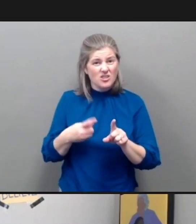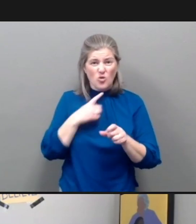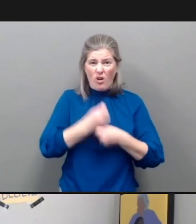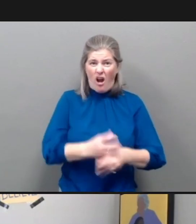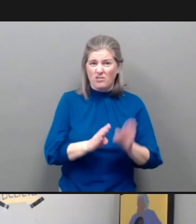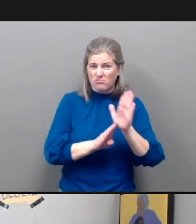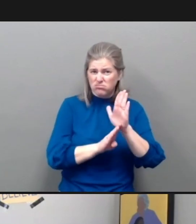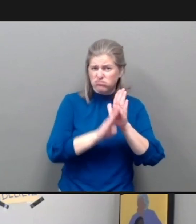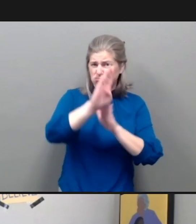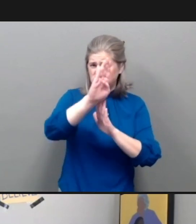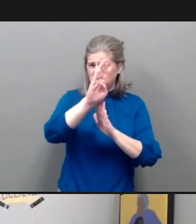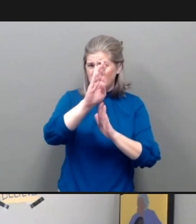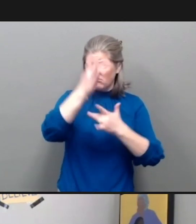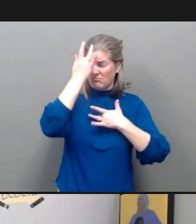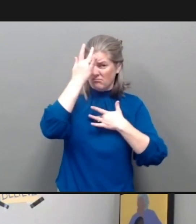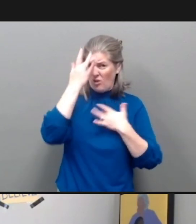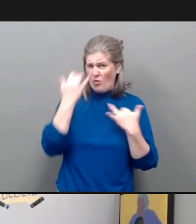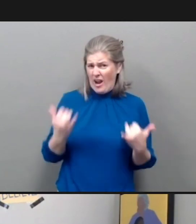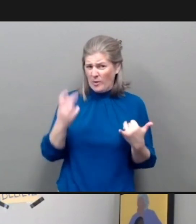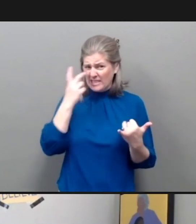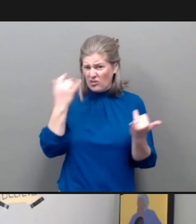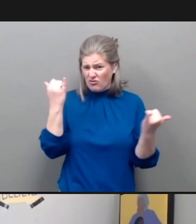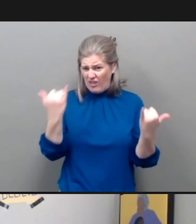that we're seeing right now? Thank you.